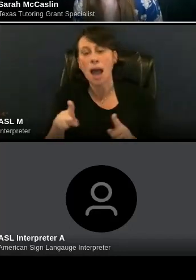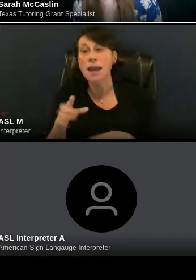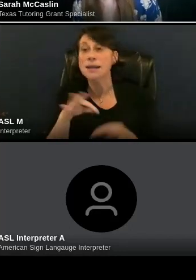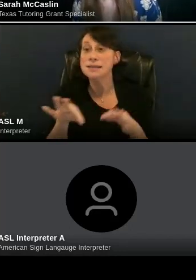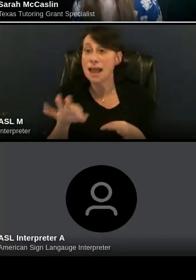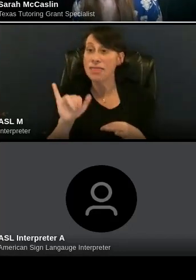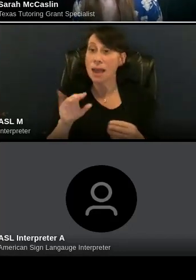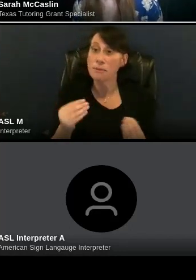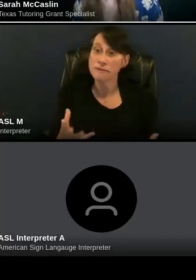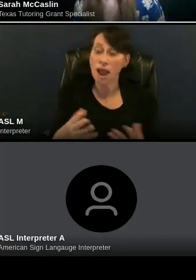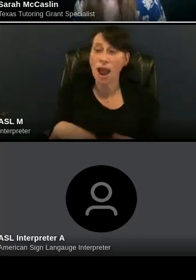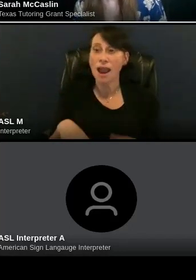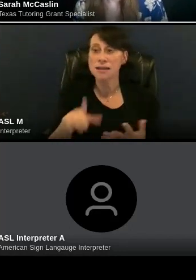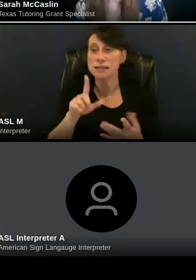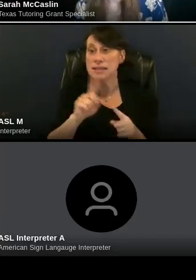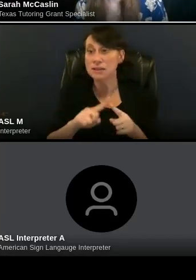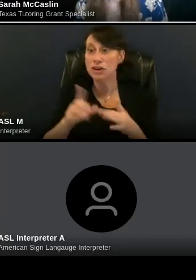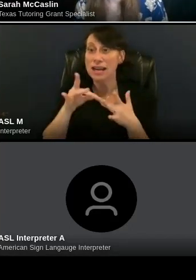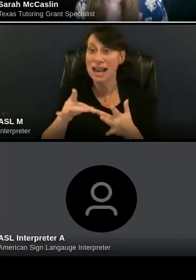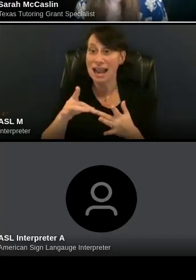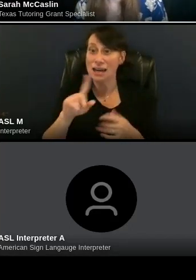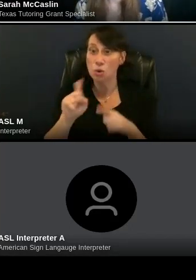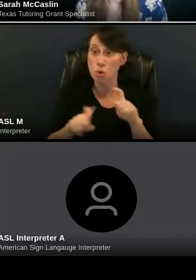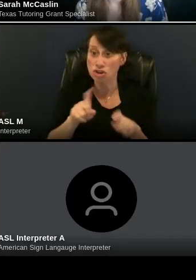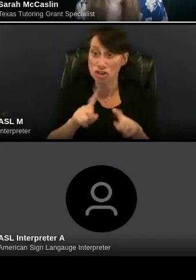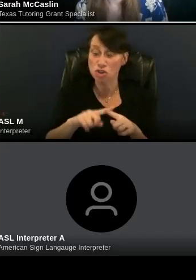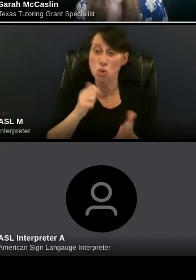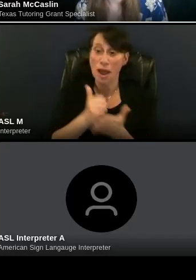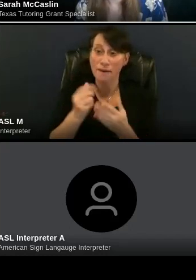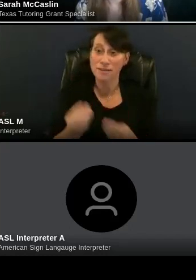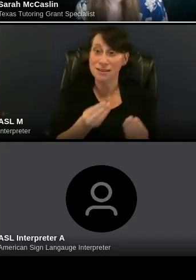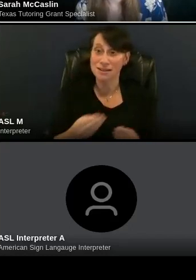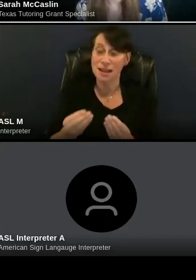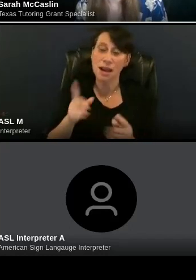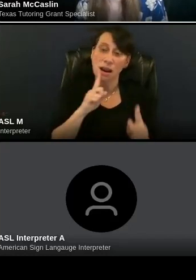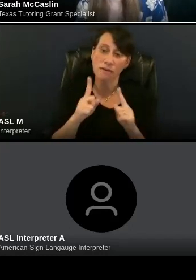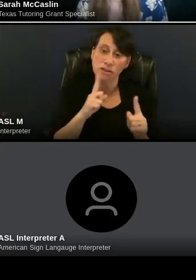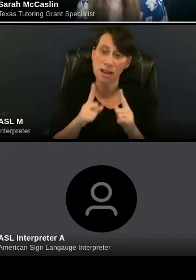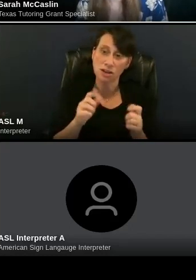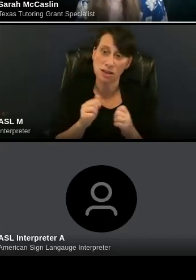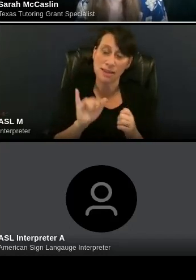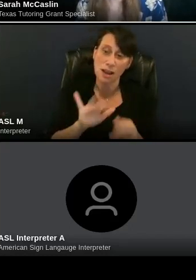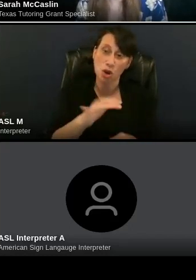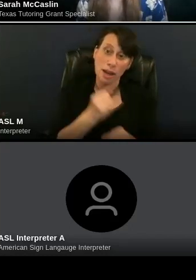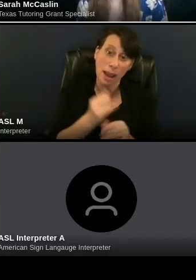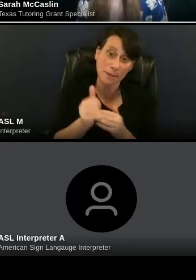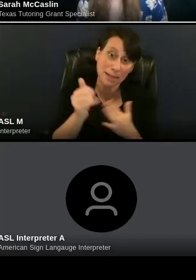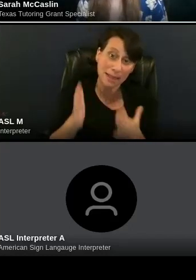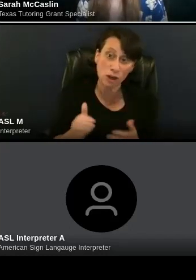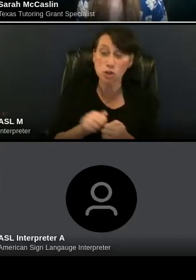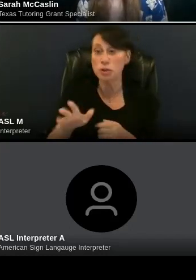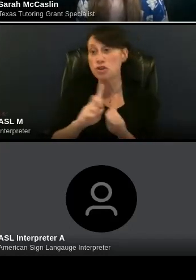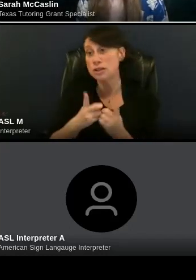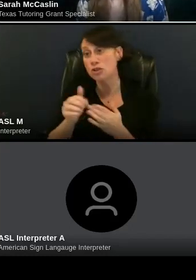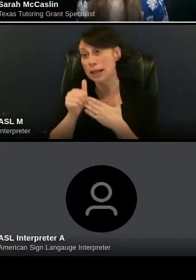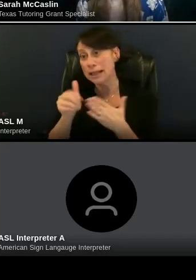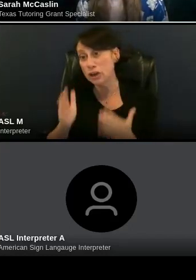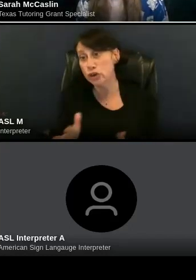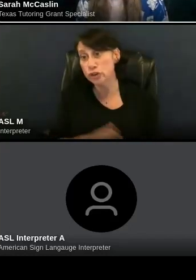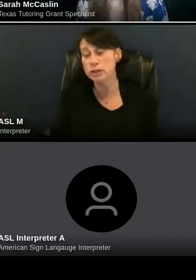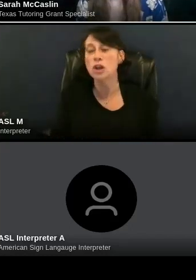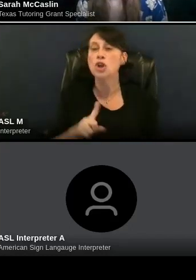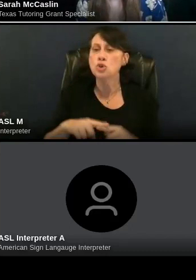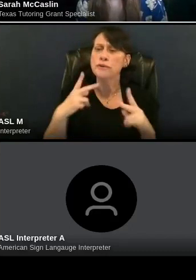rather it provides a series of guiding questions to help facilitate conversations with your campus leaders, with your district leaders,